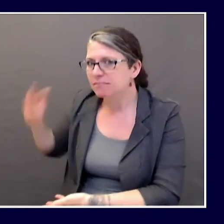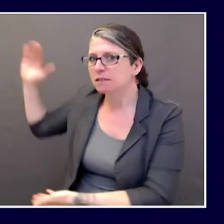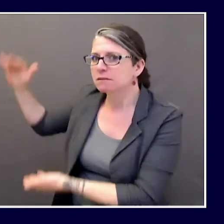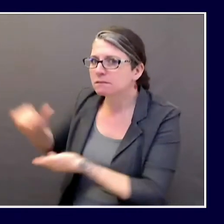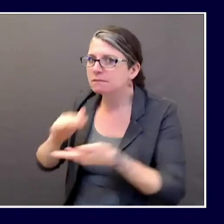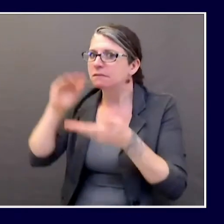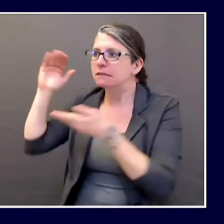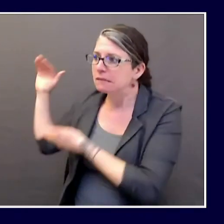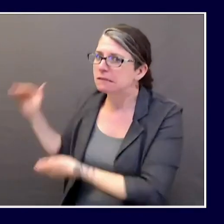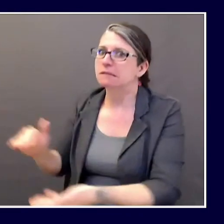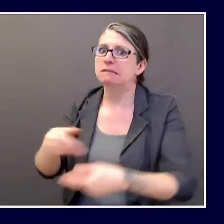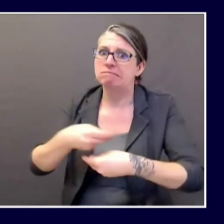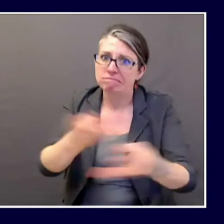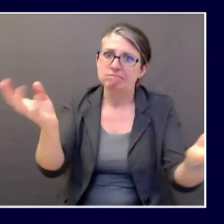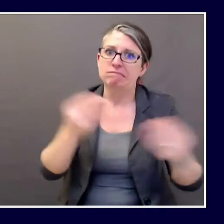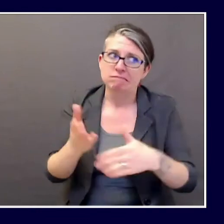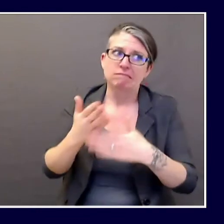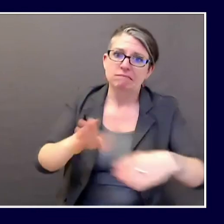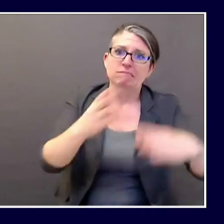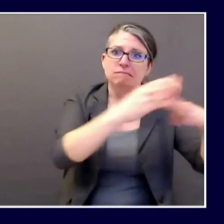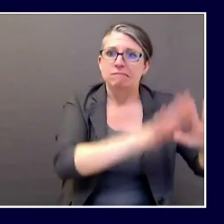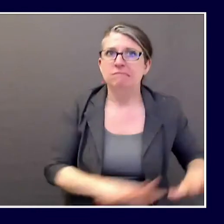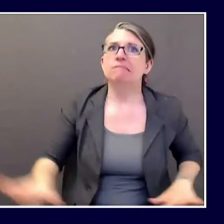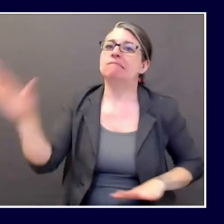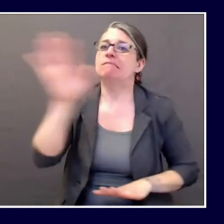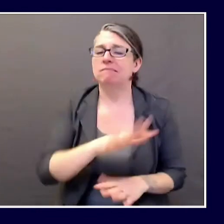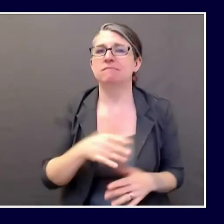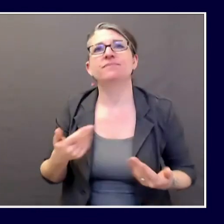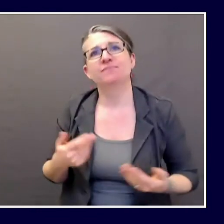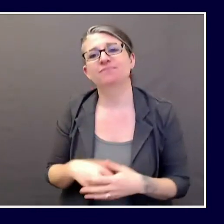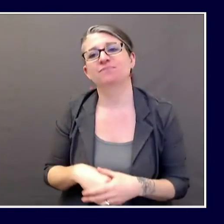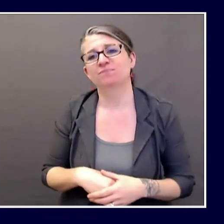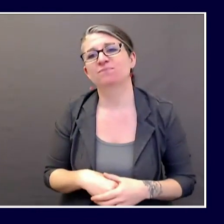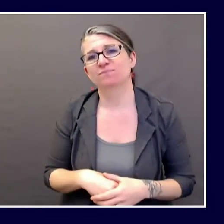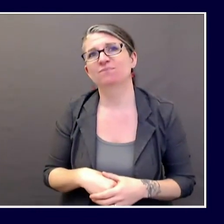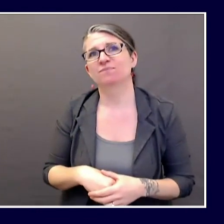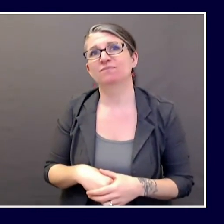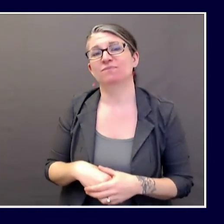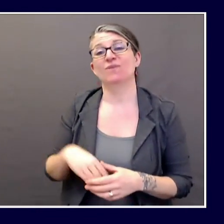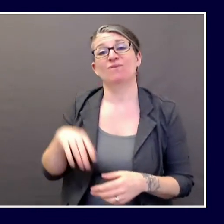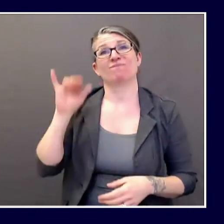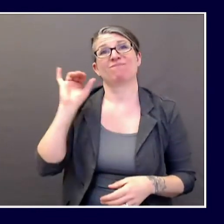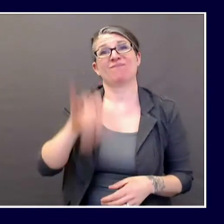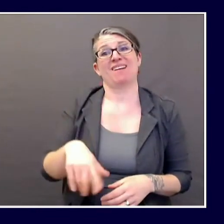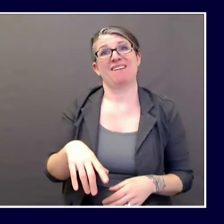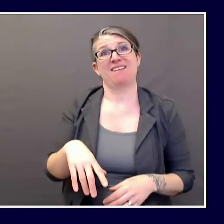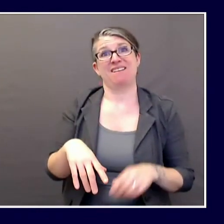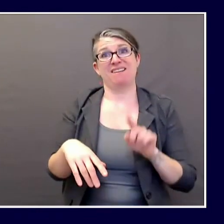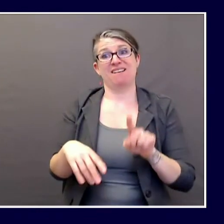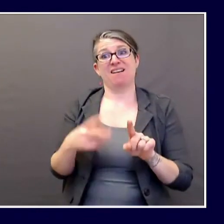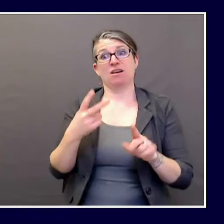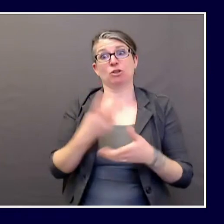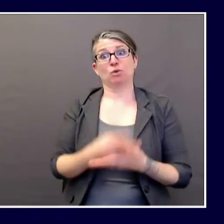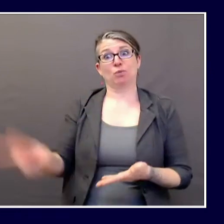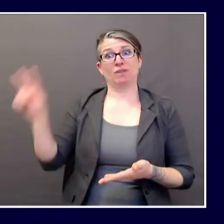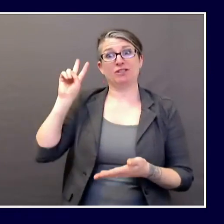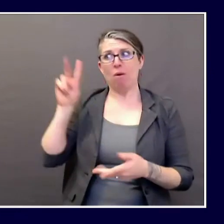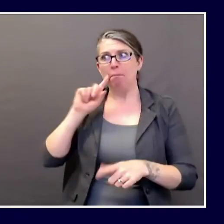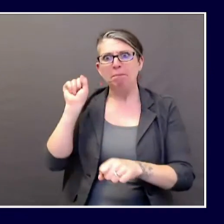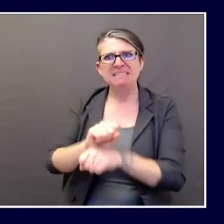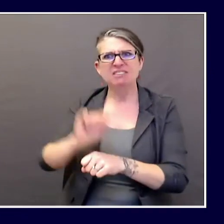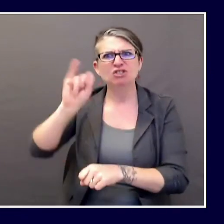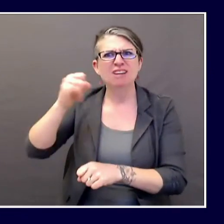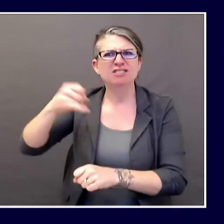we were going to get any J&J vaccine at all. You'll recall 2 weeks ago, the word that I had received was that there would be